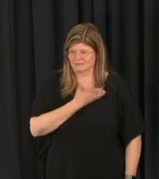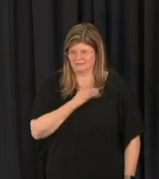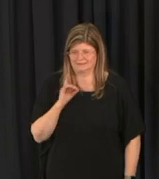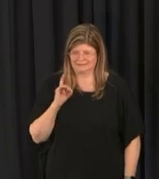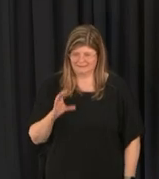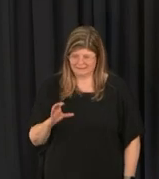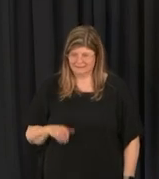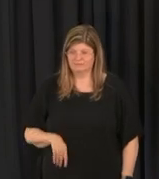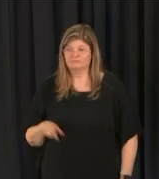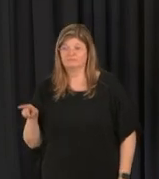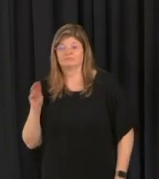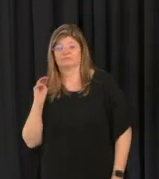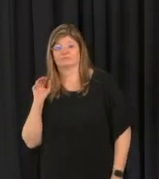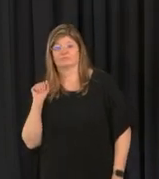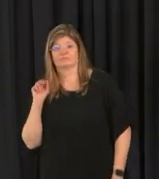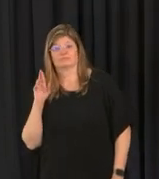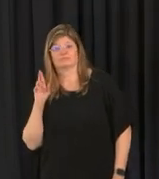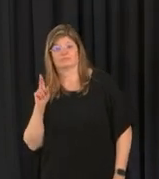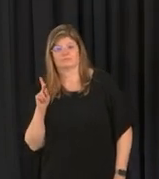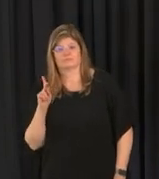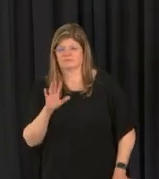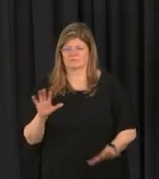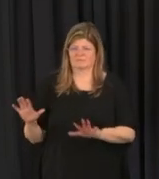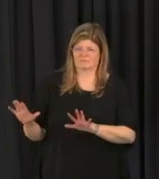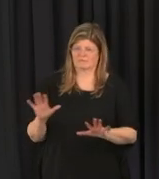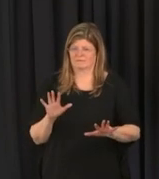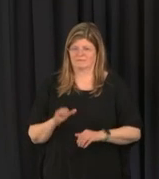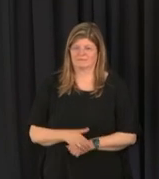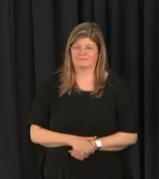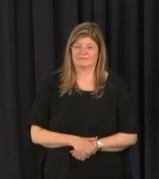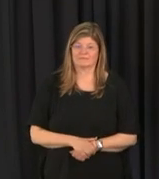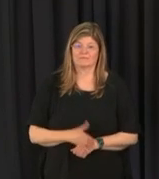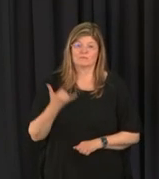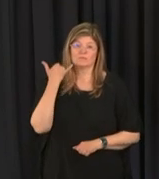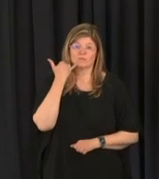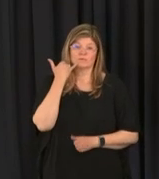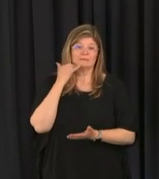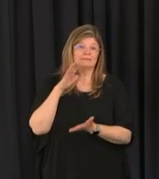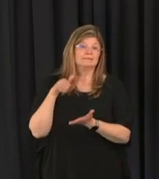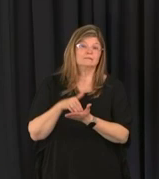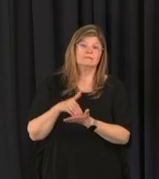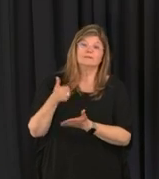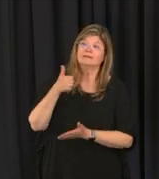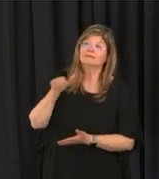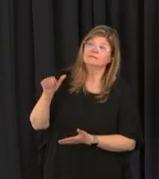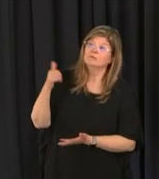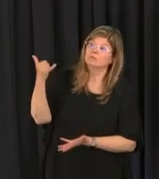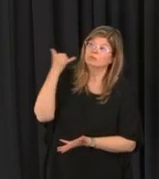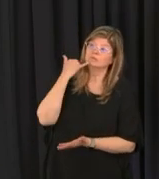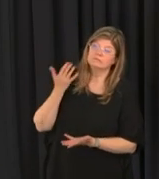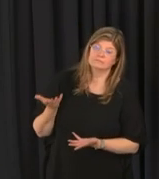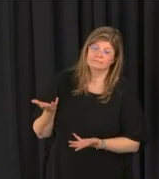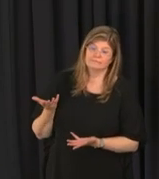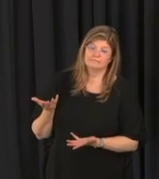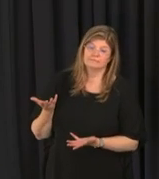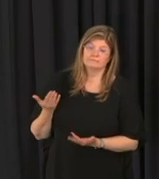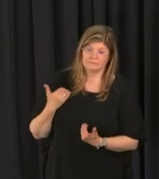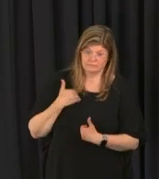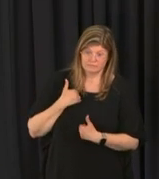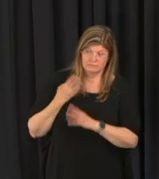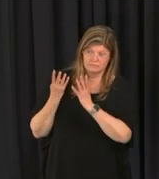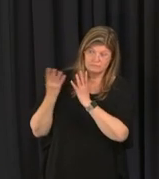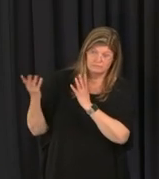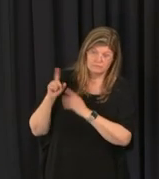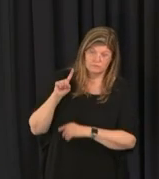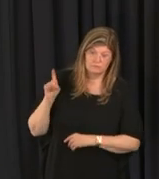Yes, Mark. So if I could just clarify. And I'm sorry, if I can add to that, the call center, anyone who calls the call center, though, they have access